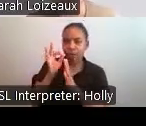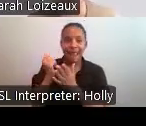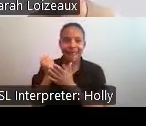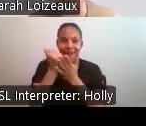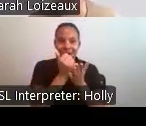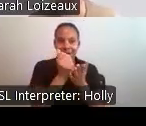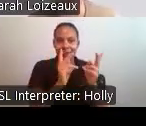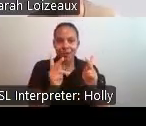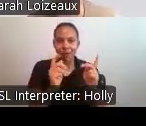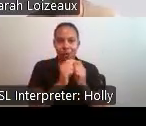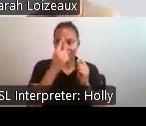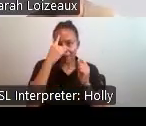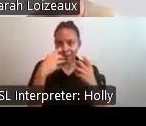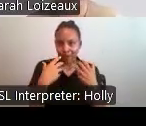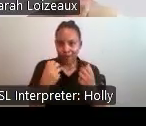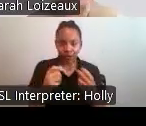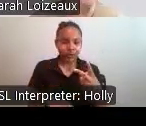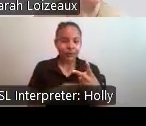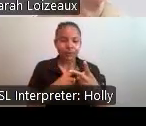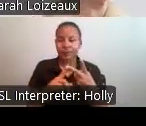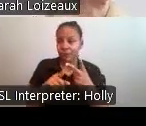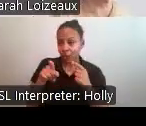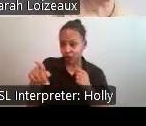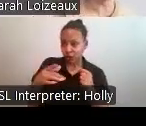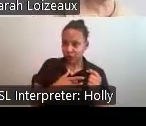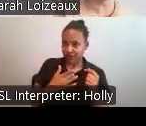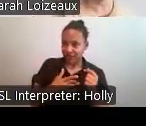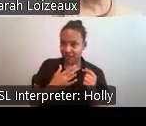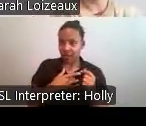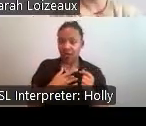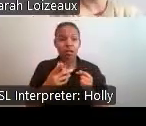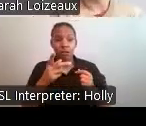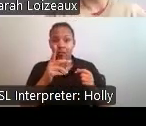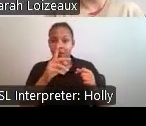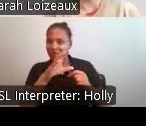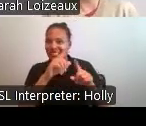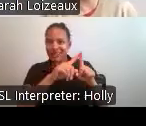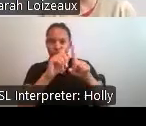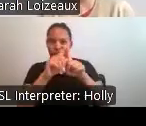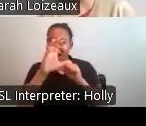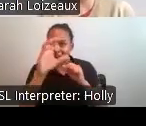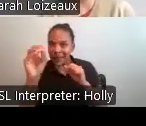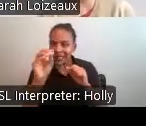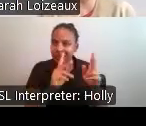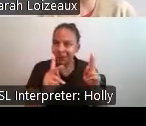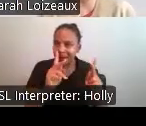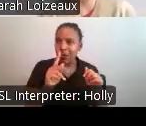employers need to learn more about accommodations?